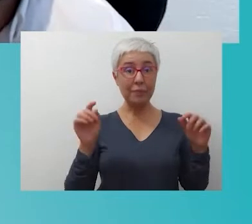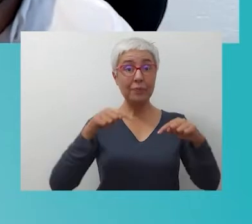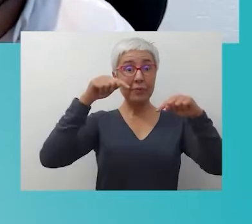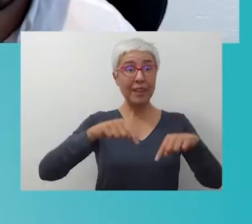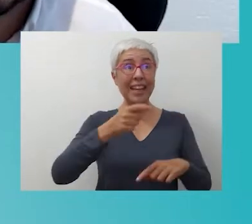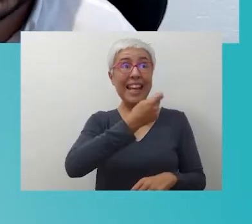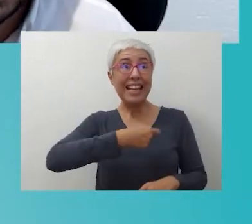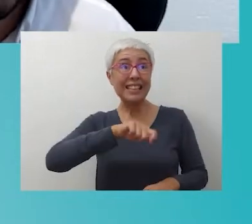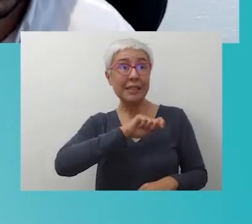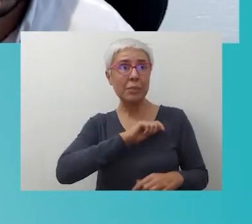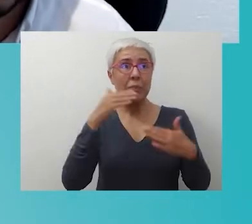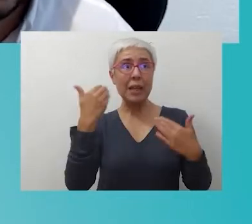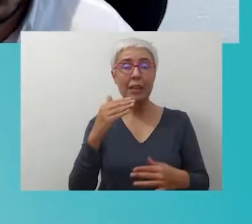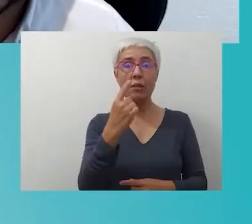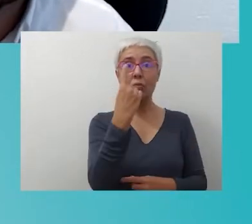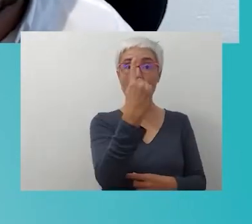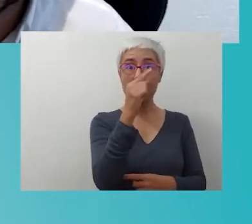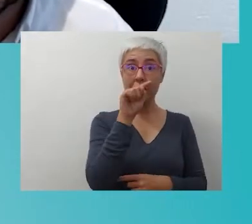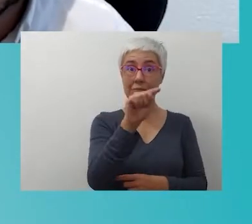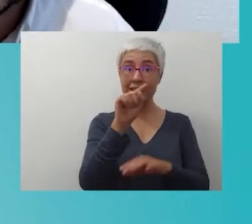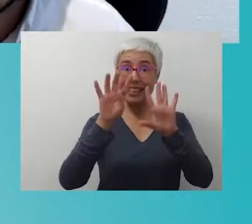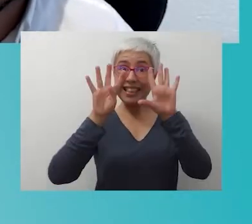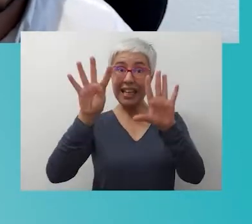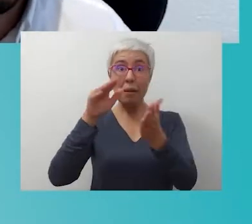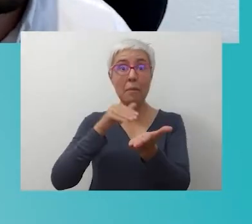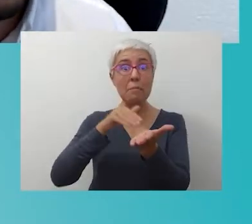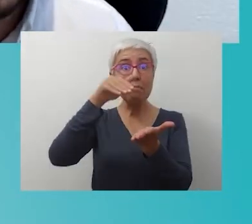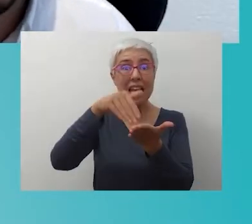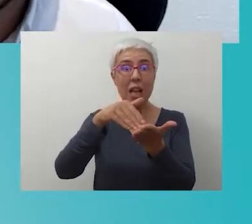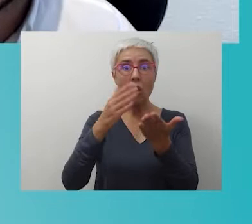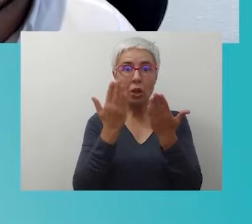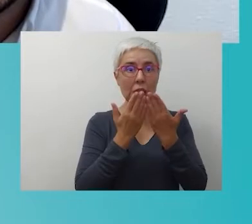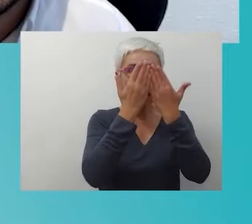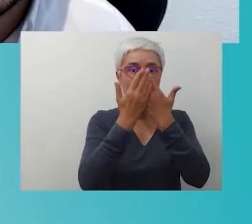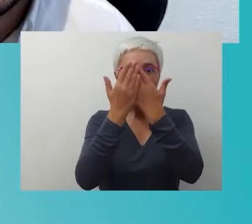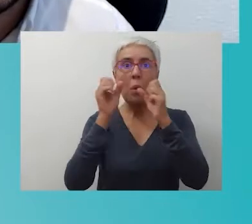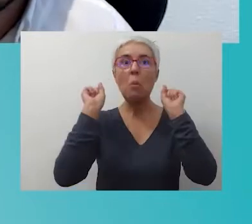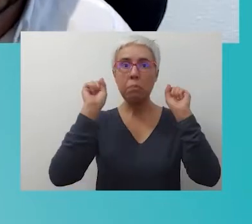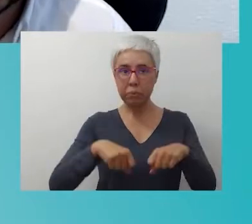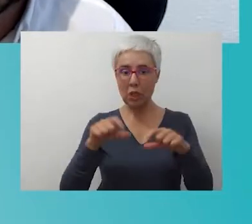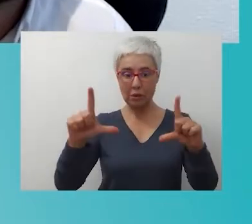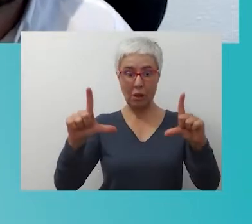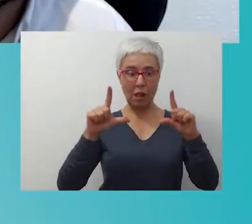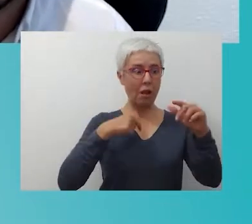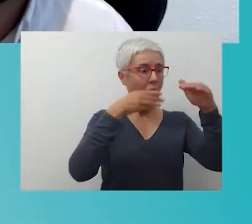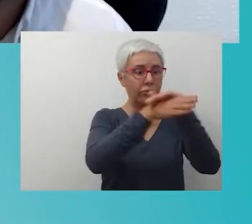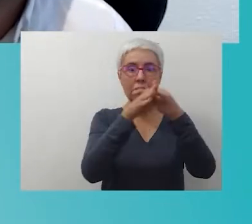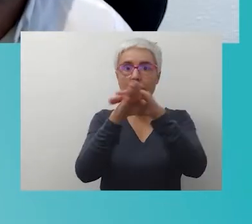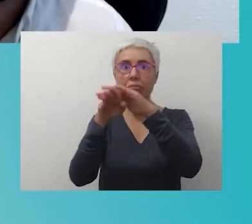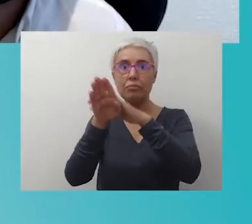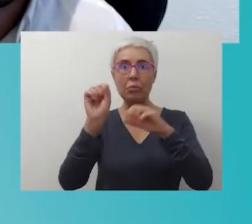Just in Spain, there is more than 9 million of students that can be benefited by the accessibility with Be My